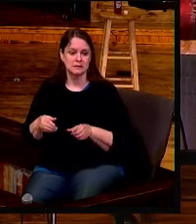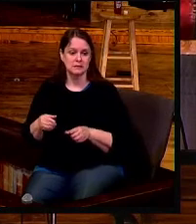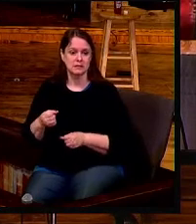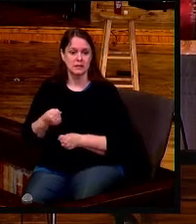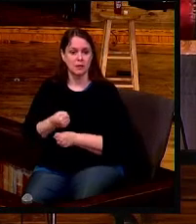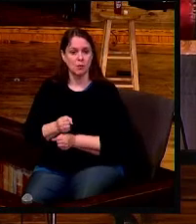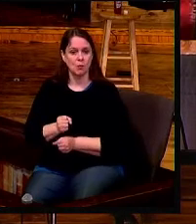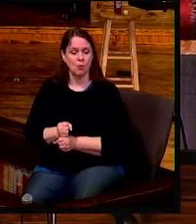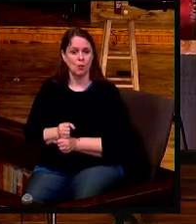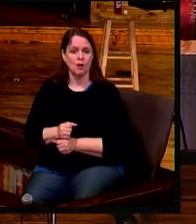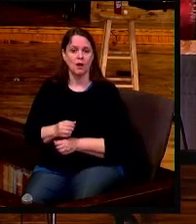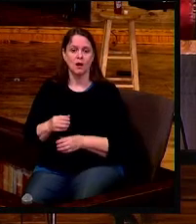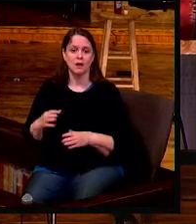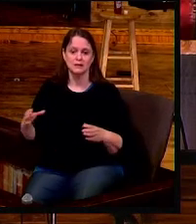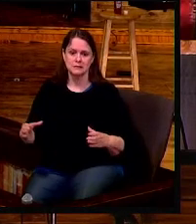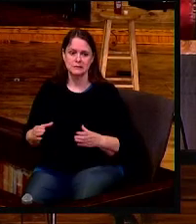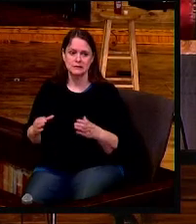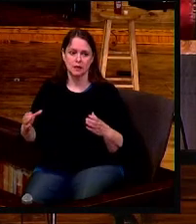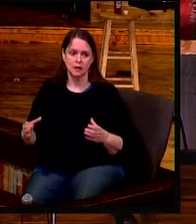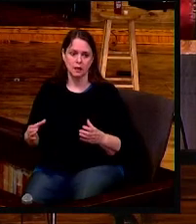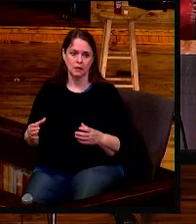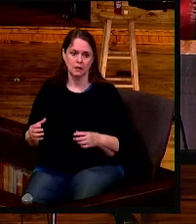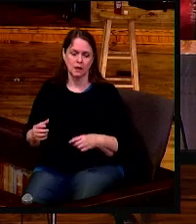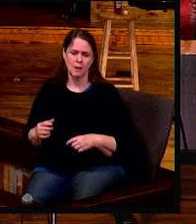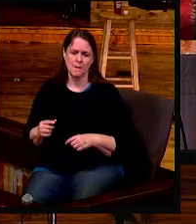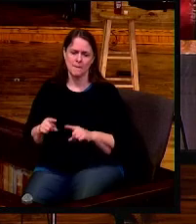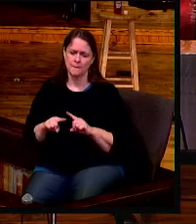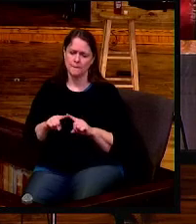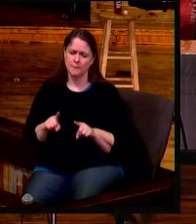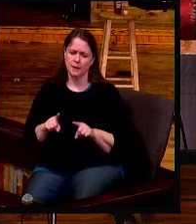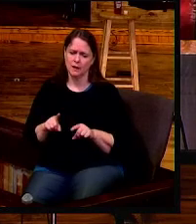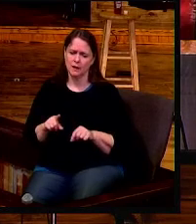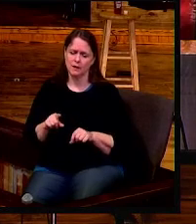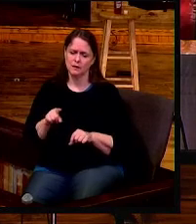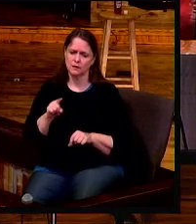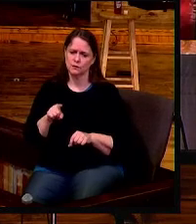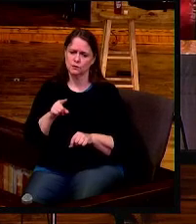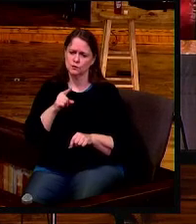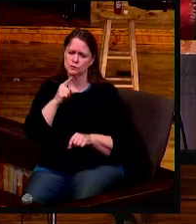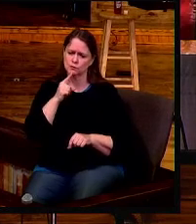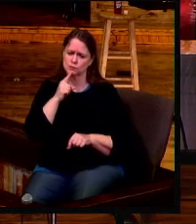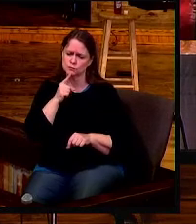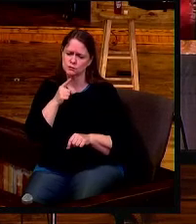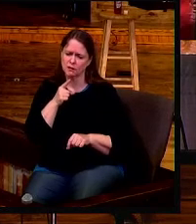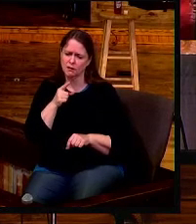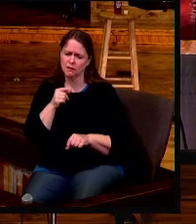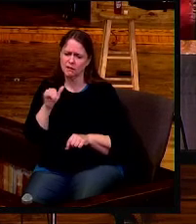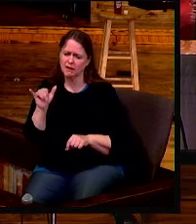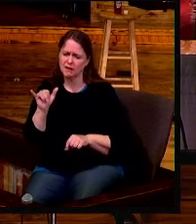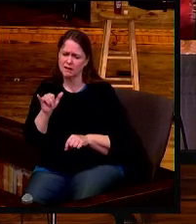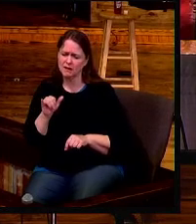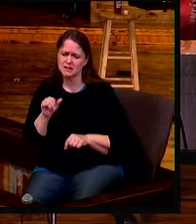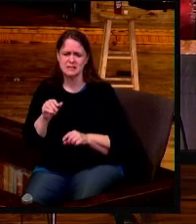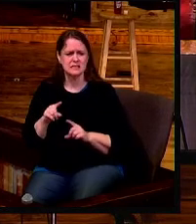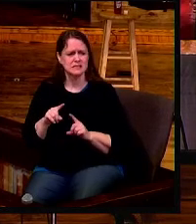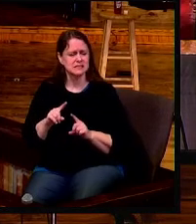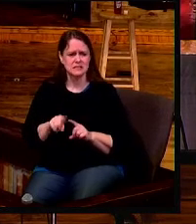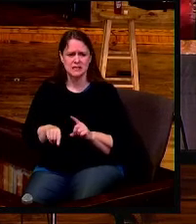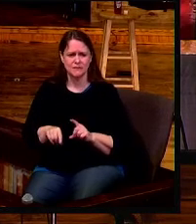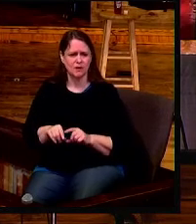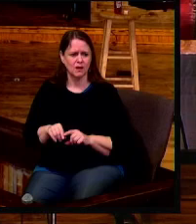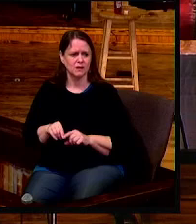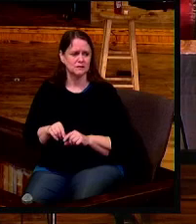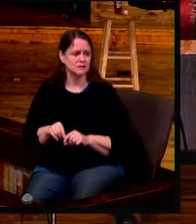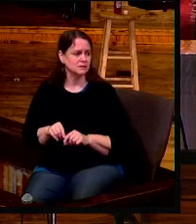turn that particular tone off or that particular verbiage off, then it doesn't